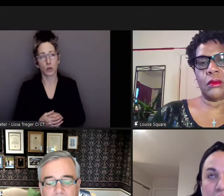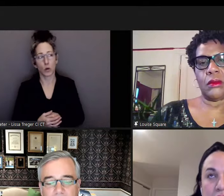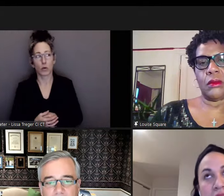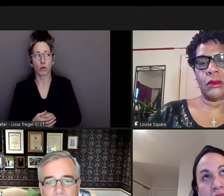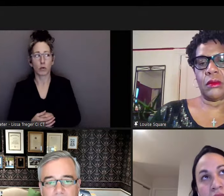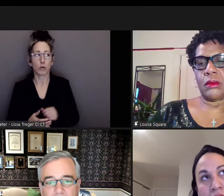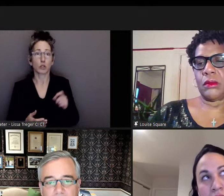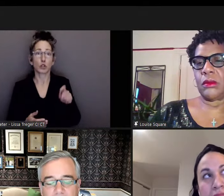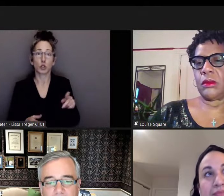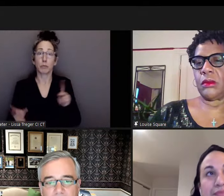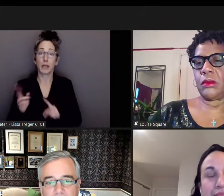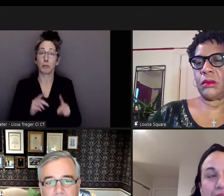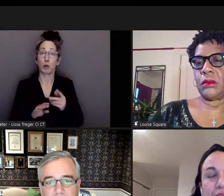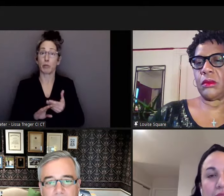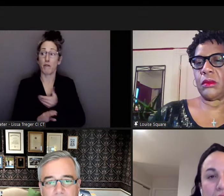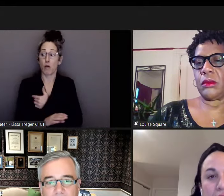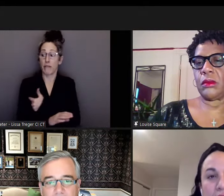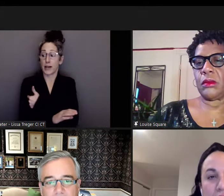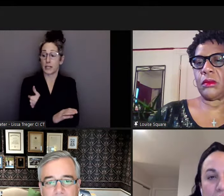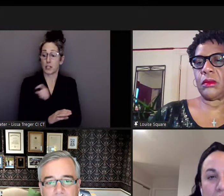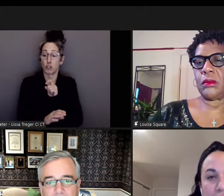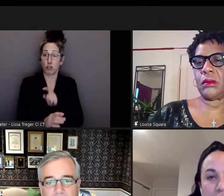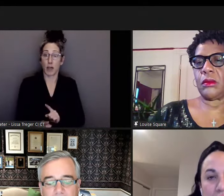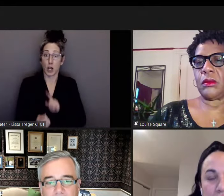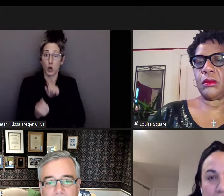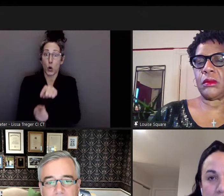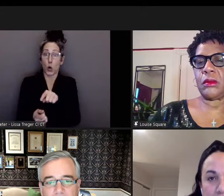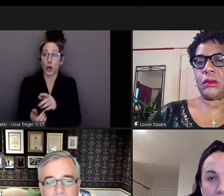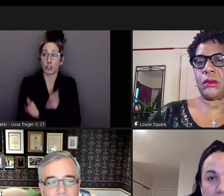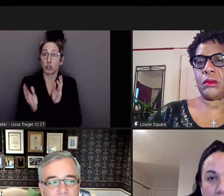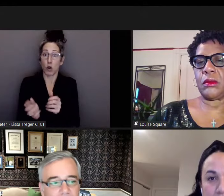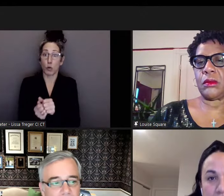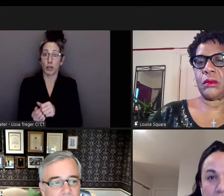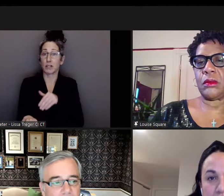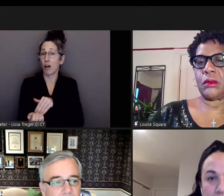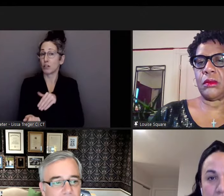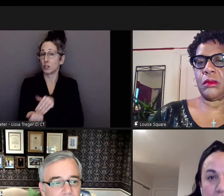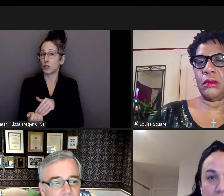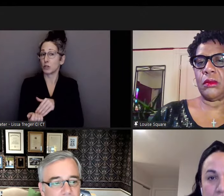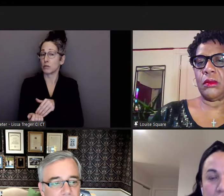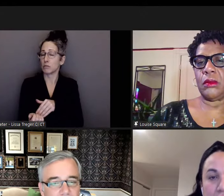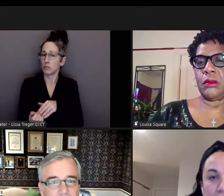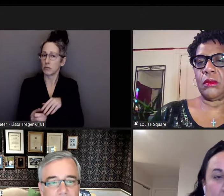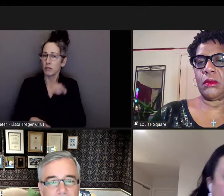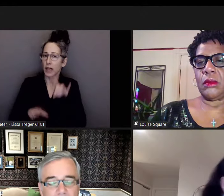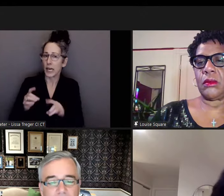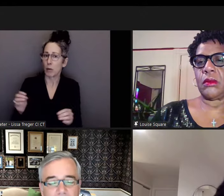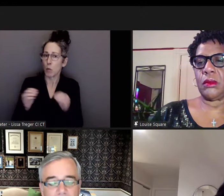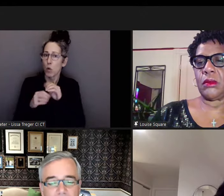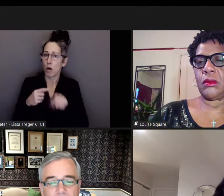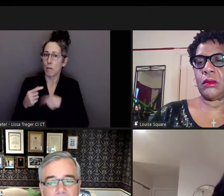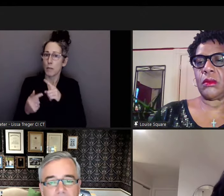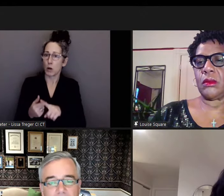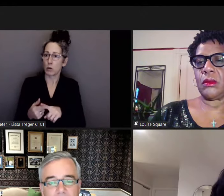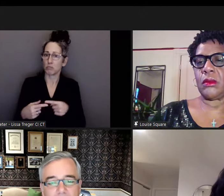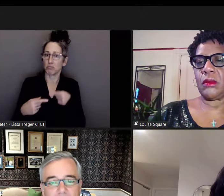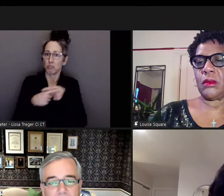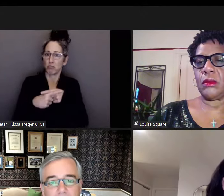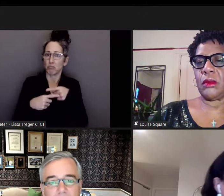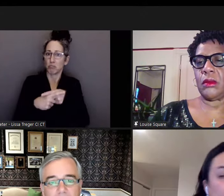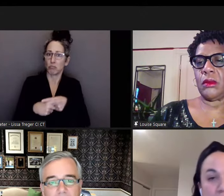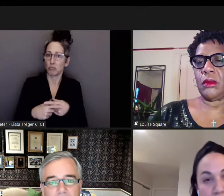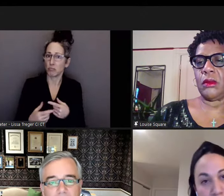to their doctor about before deciding to get vaccinated? And how can they find more information about how their existing health conditions might impact